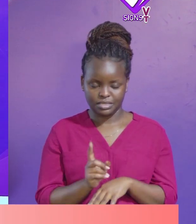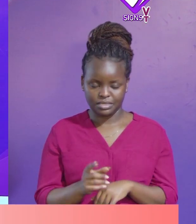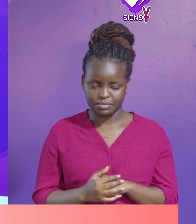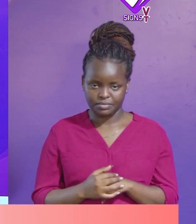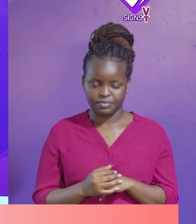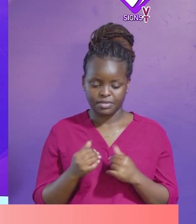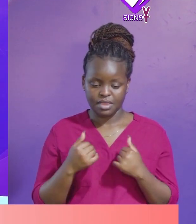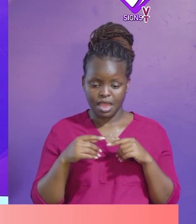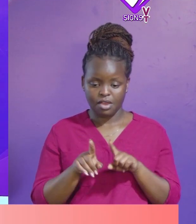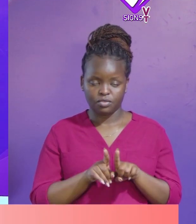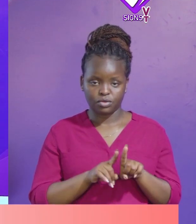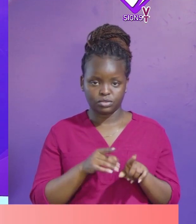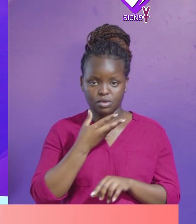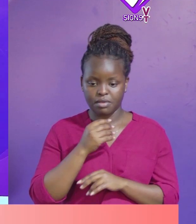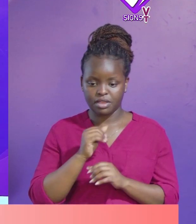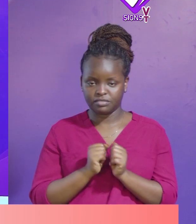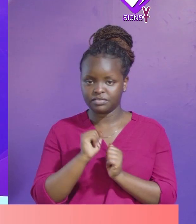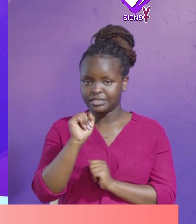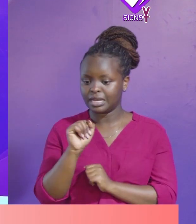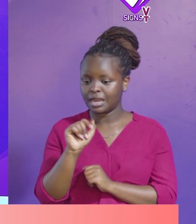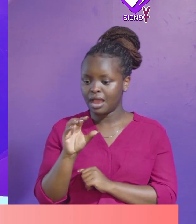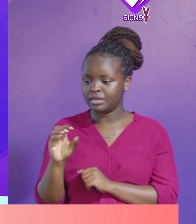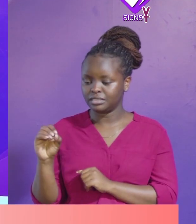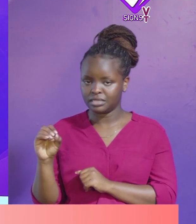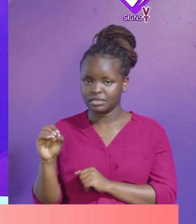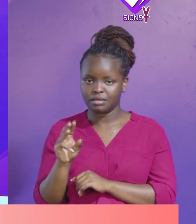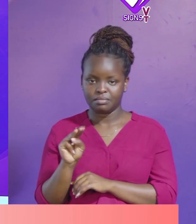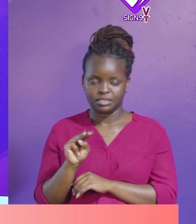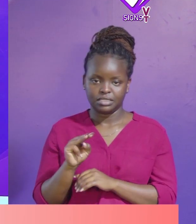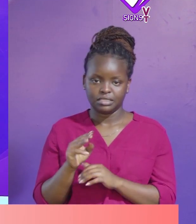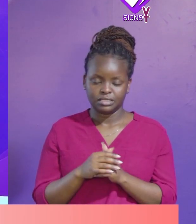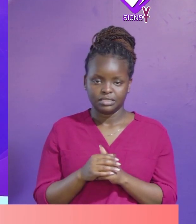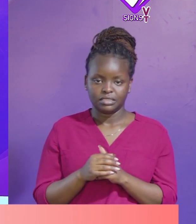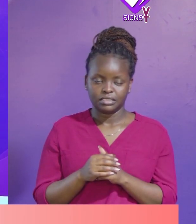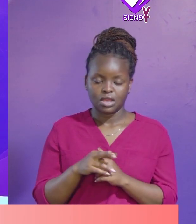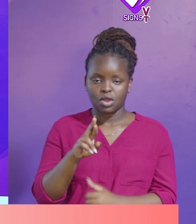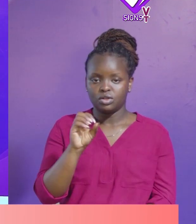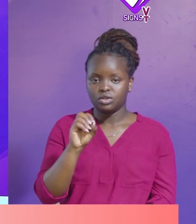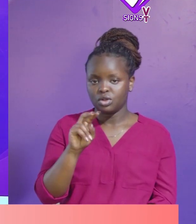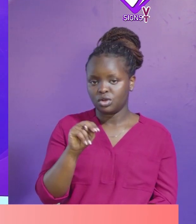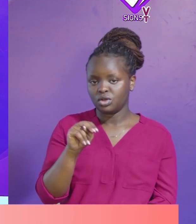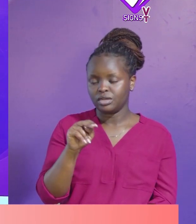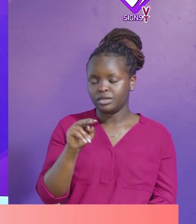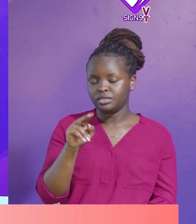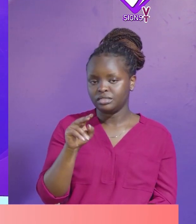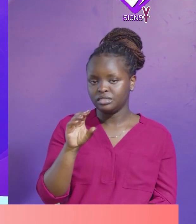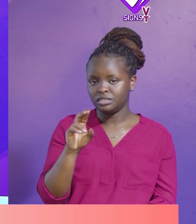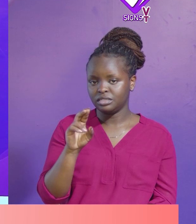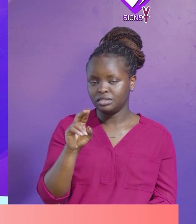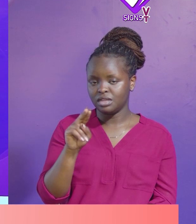We have also the men's 1500 meters bronze, that is Reynold Cheriot, who